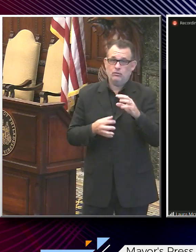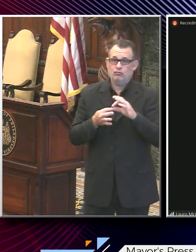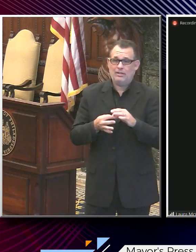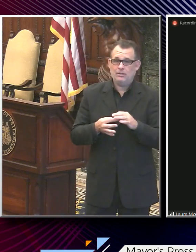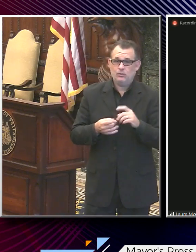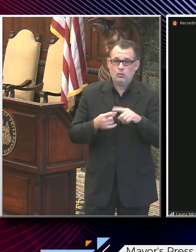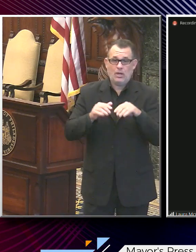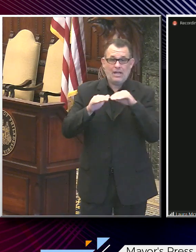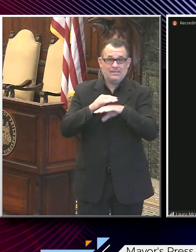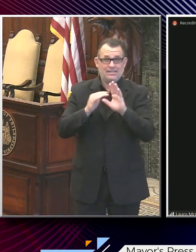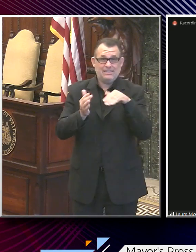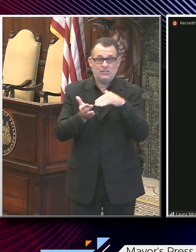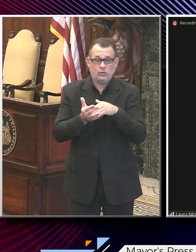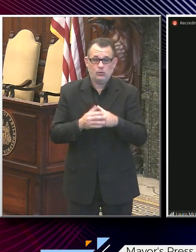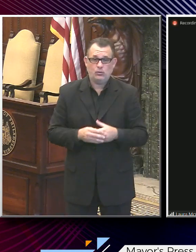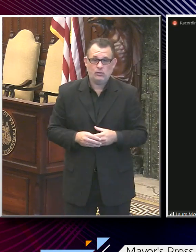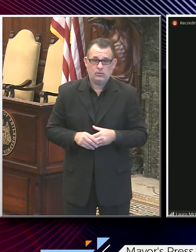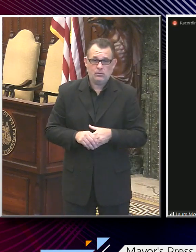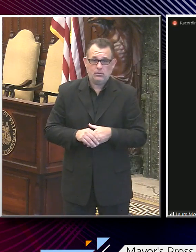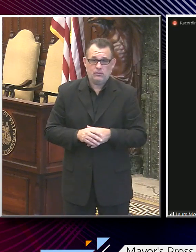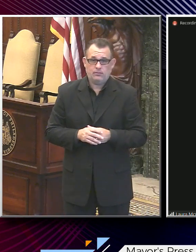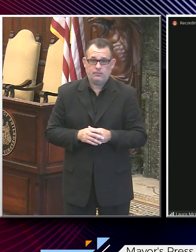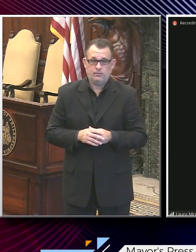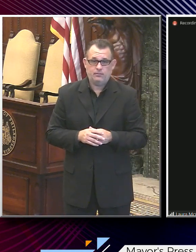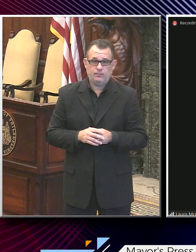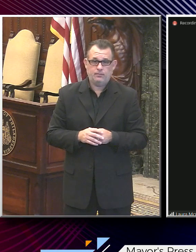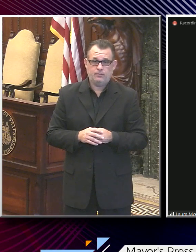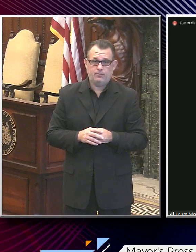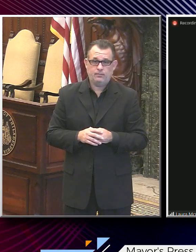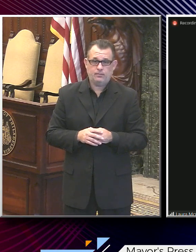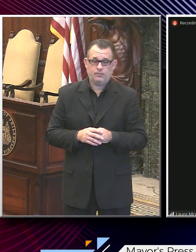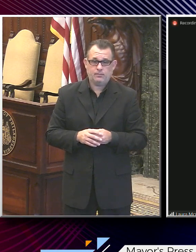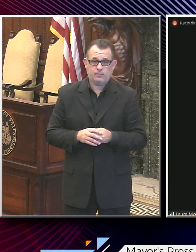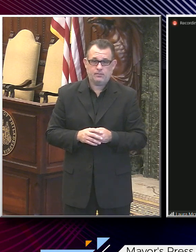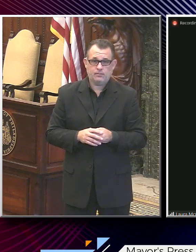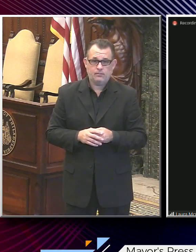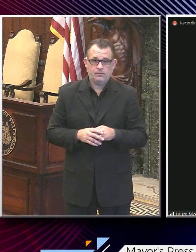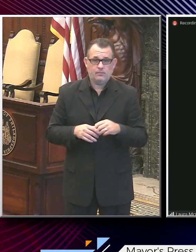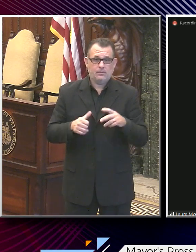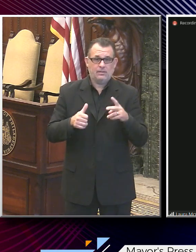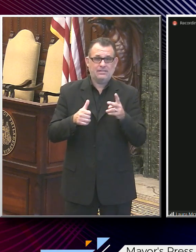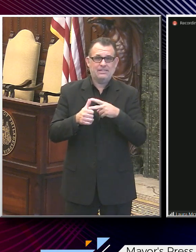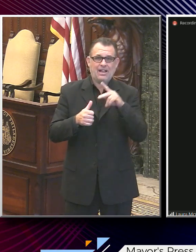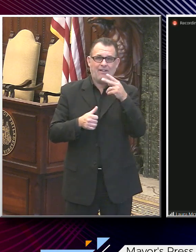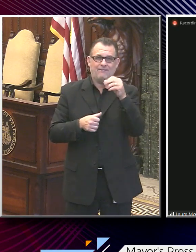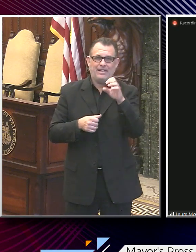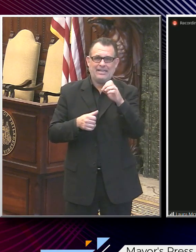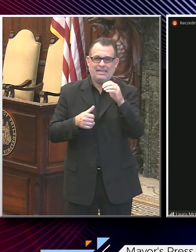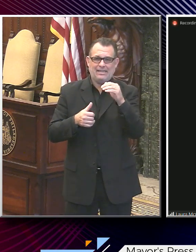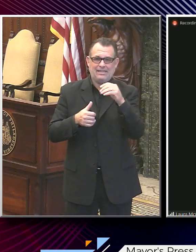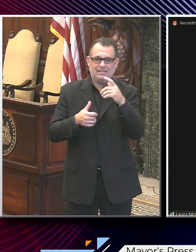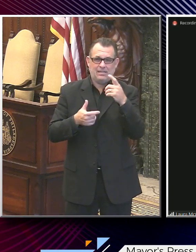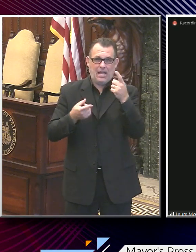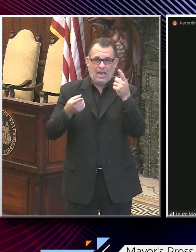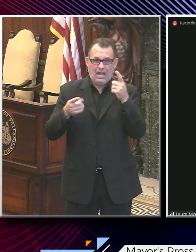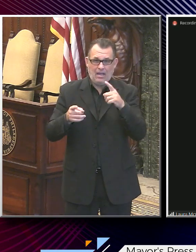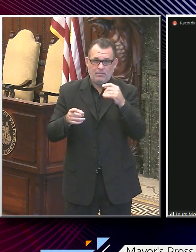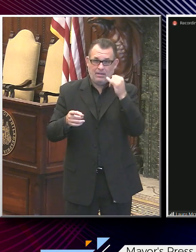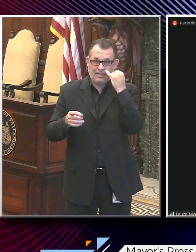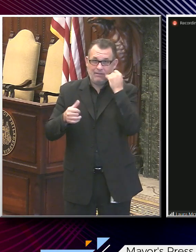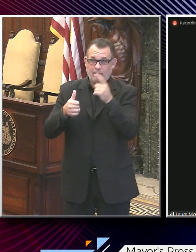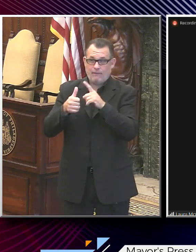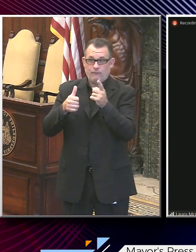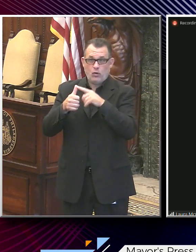access centers. How soon could a second phase realistically be rolled out if, say, you do get